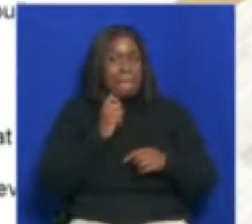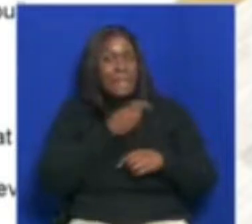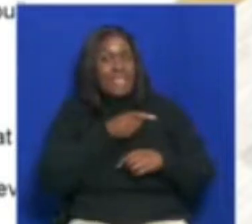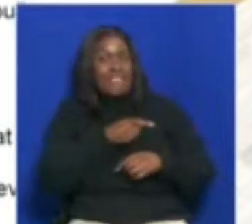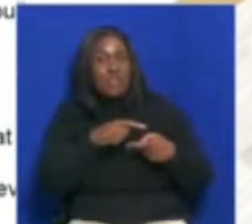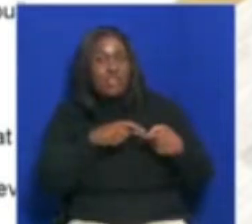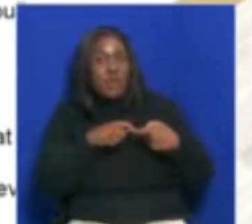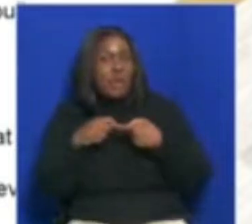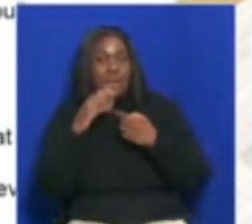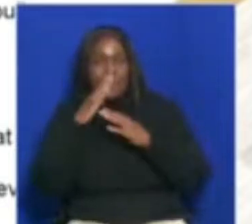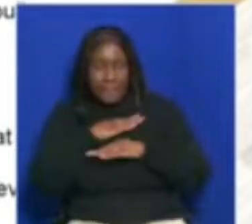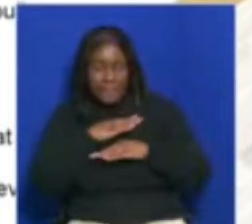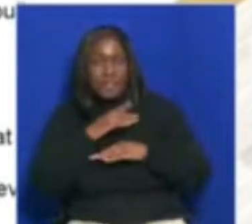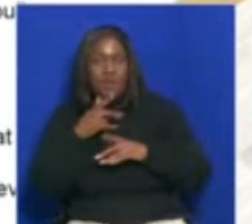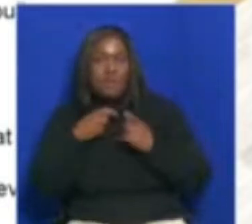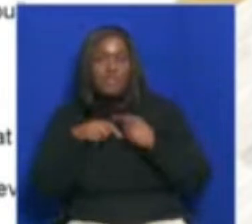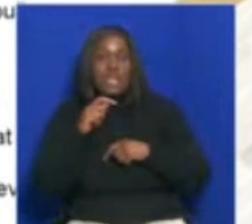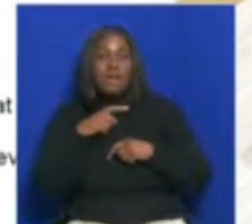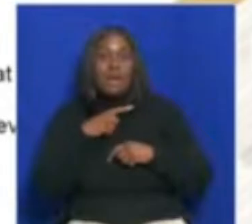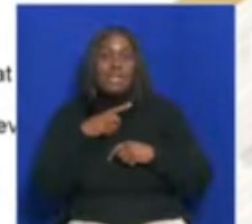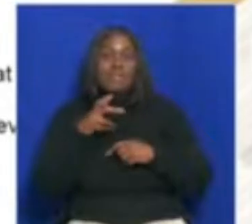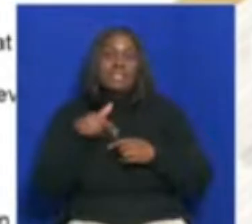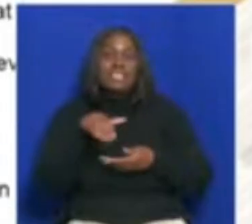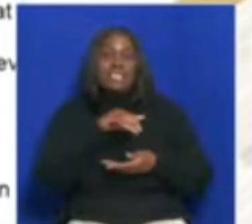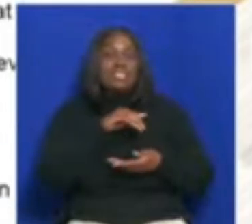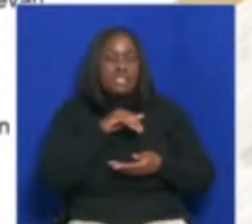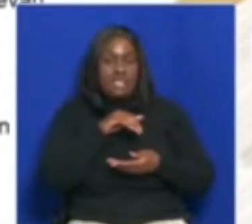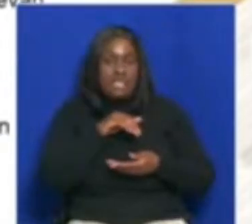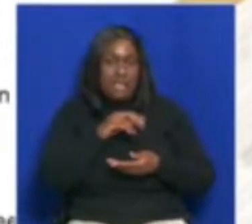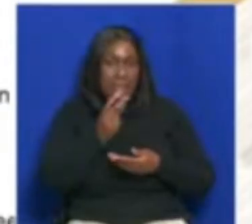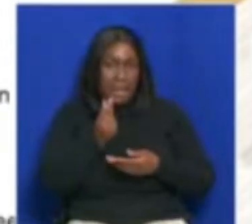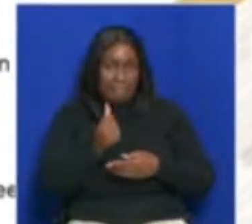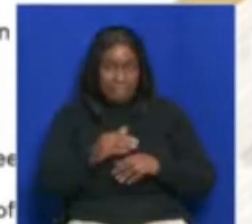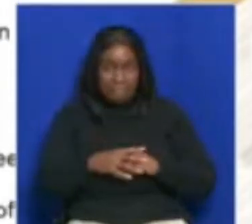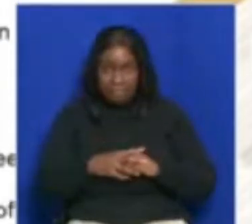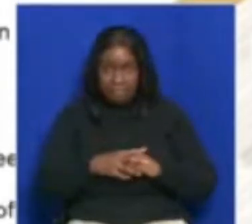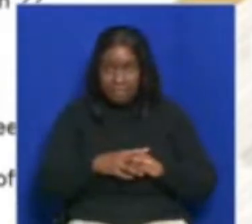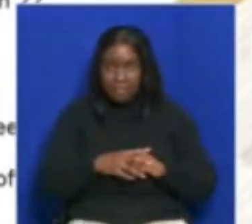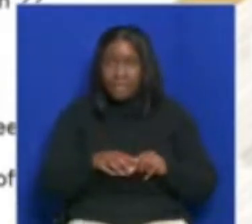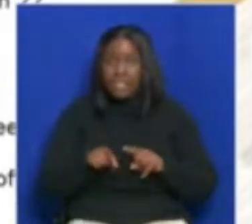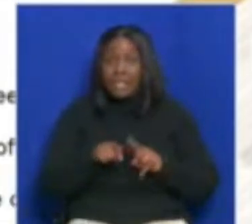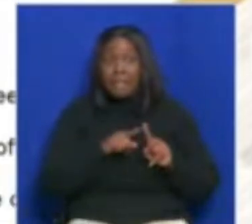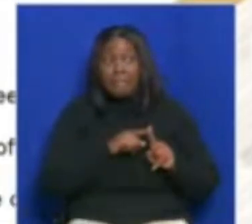Members of the task team also claim to have recovered a AK-47